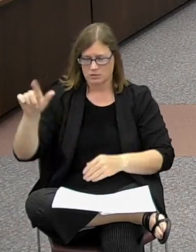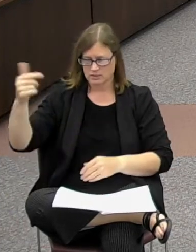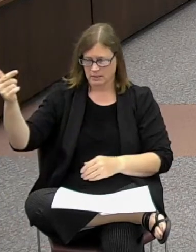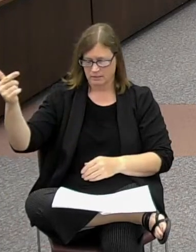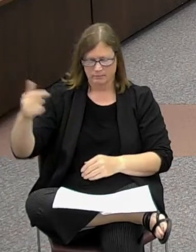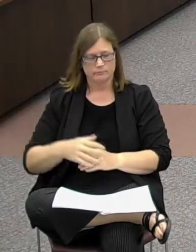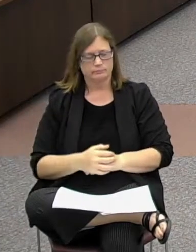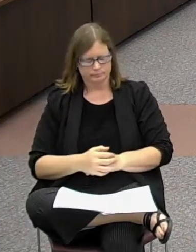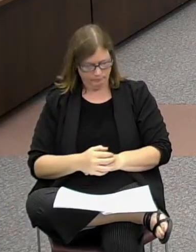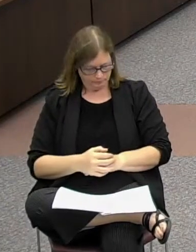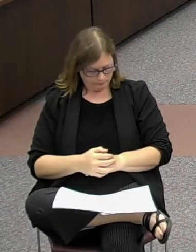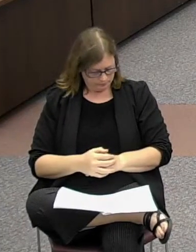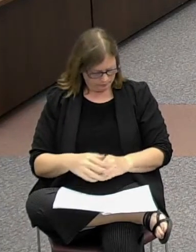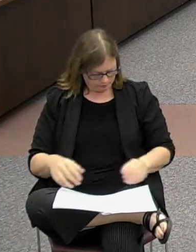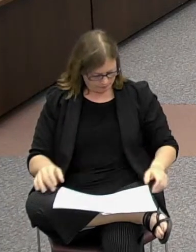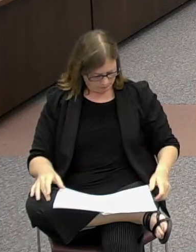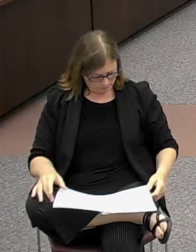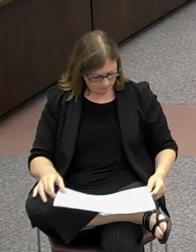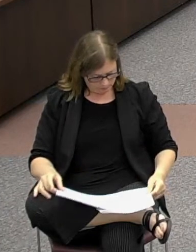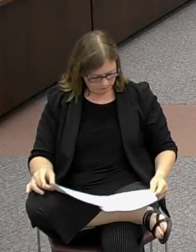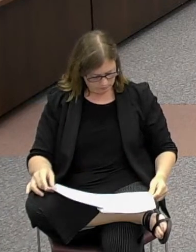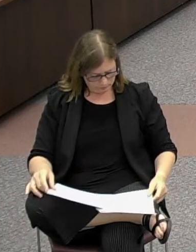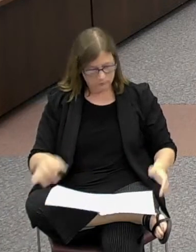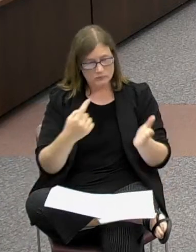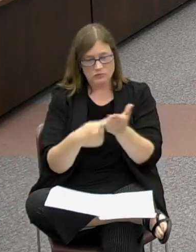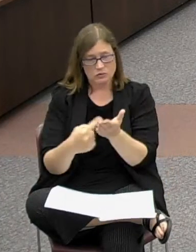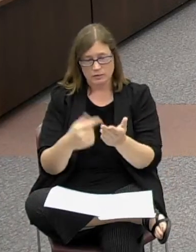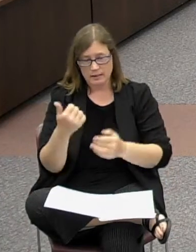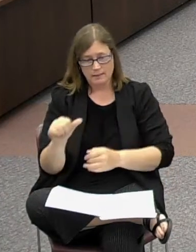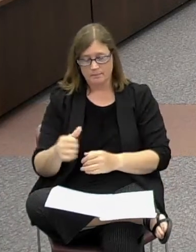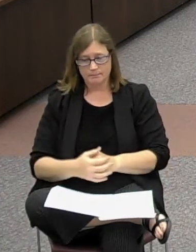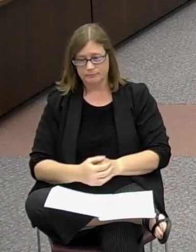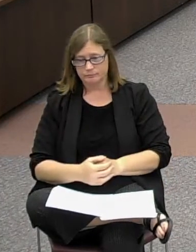Second. Kathy's second. Any discussion from the board?